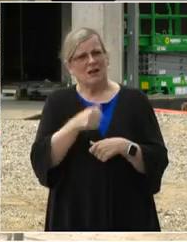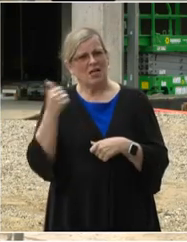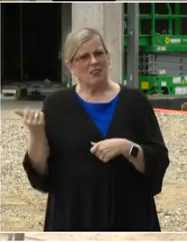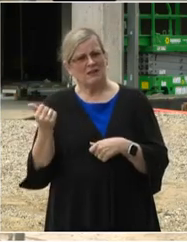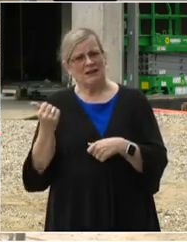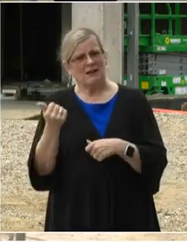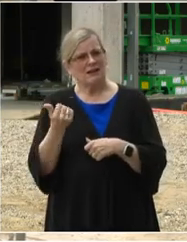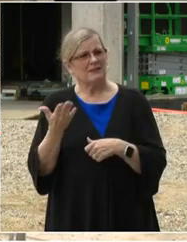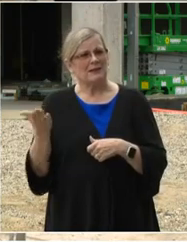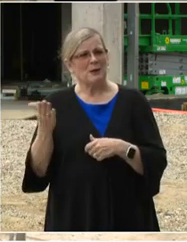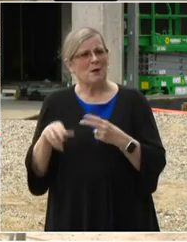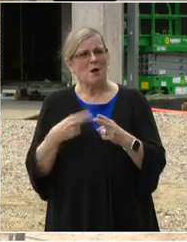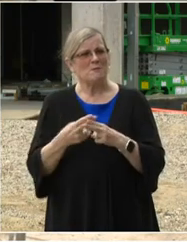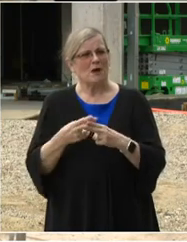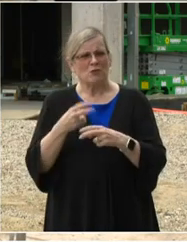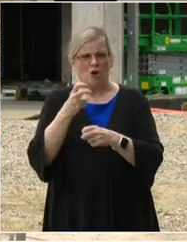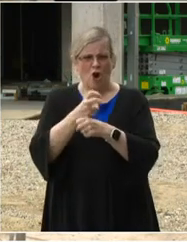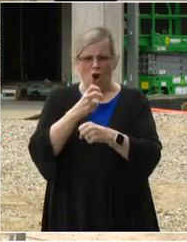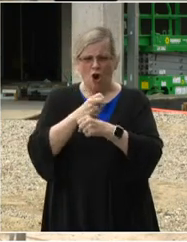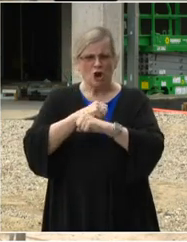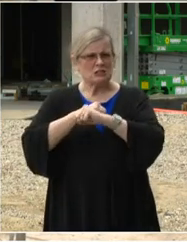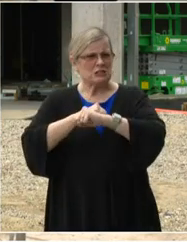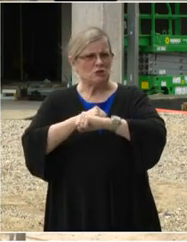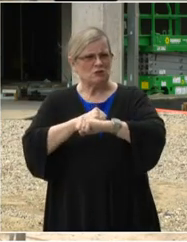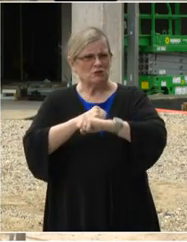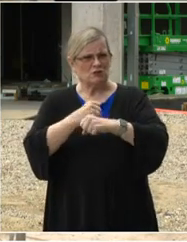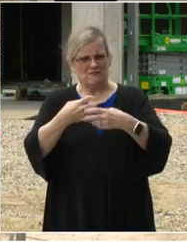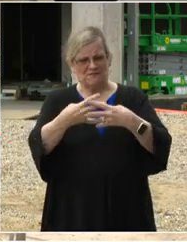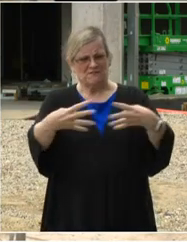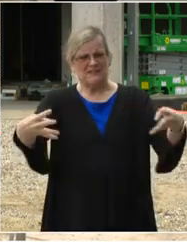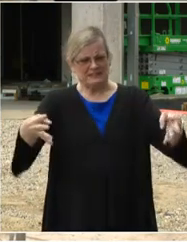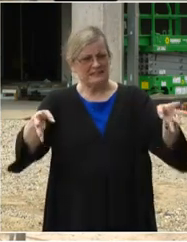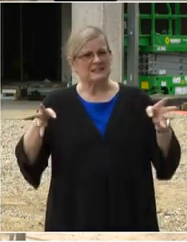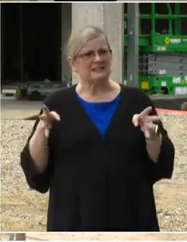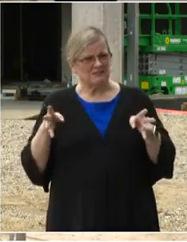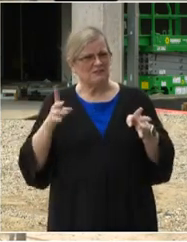may be, the fencing may be coming down? We have not.